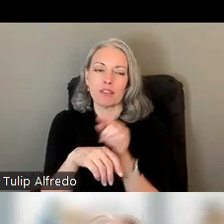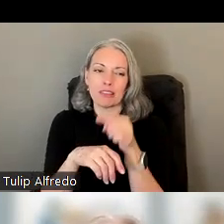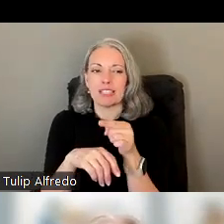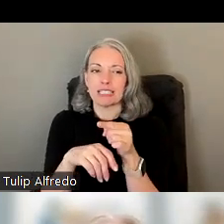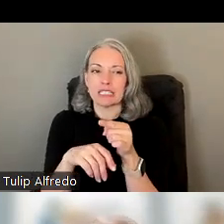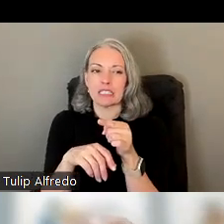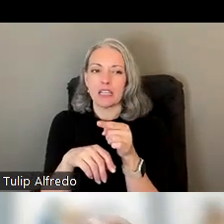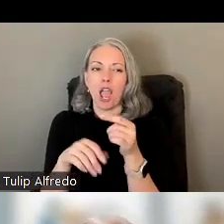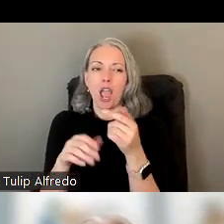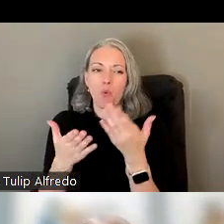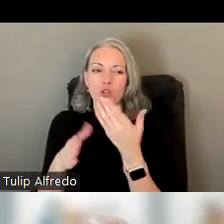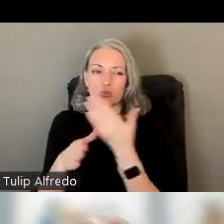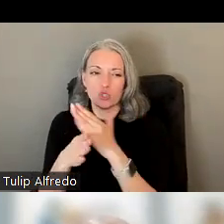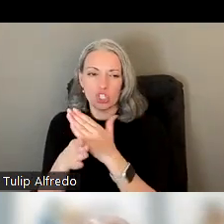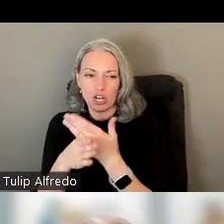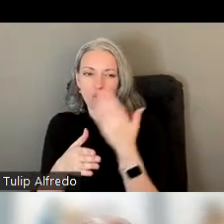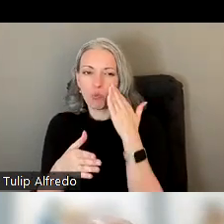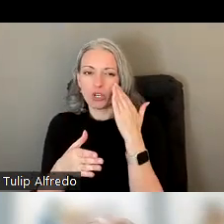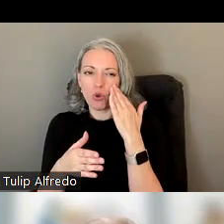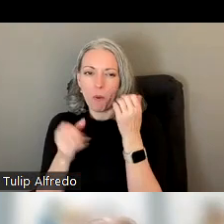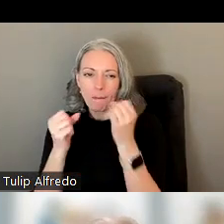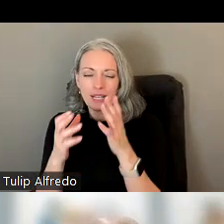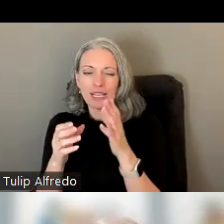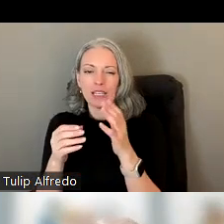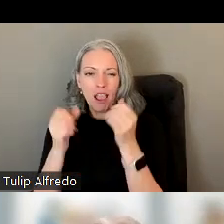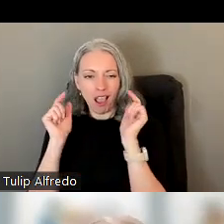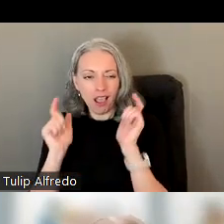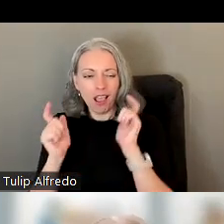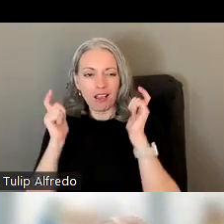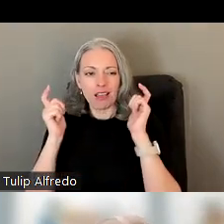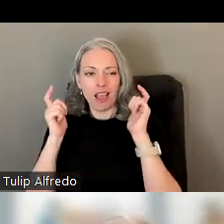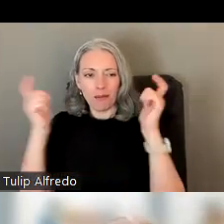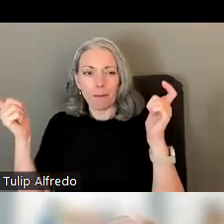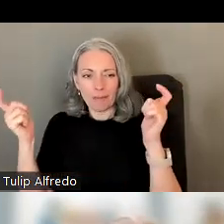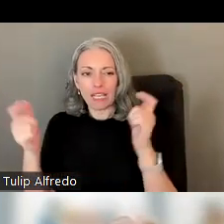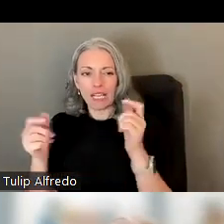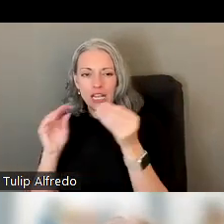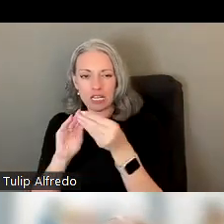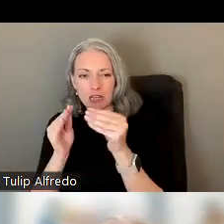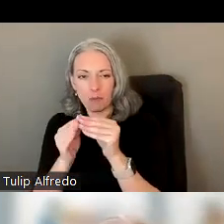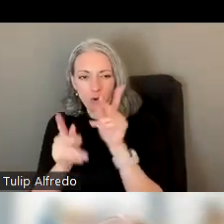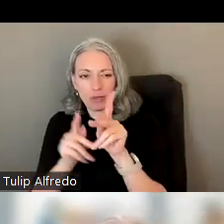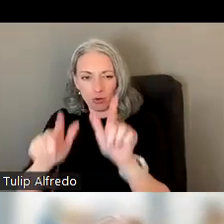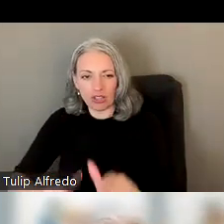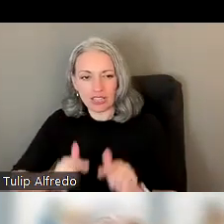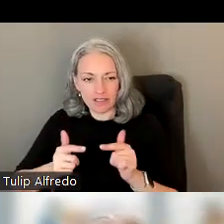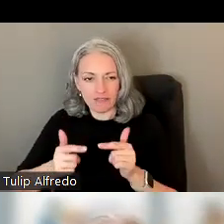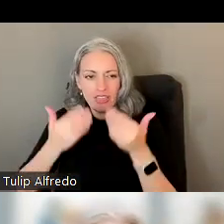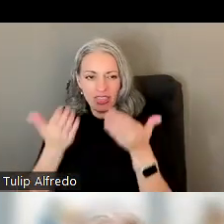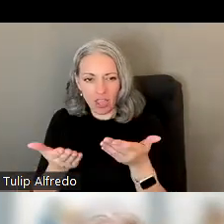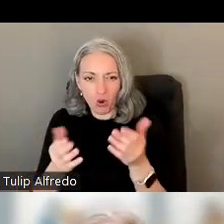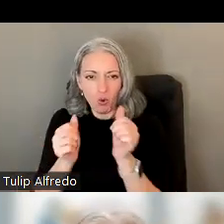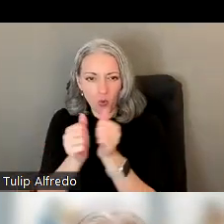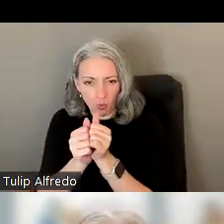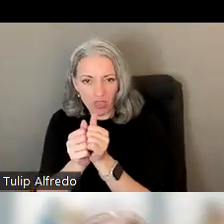because we know that a really significant percentage of the residents who are living in these different care settings are people living with